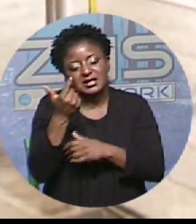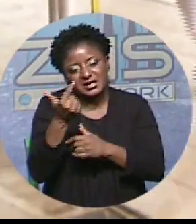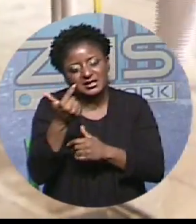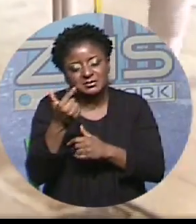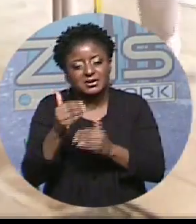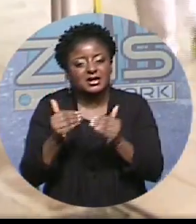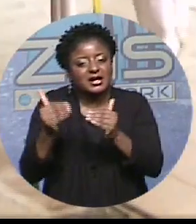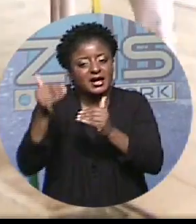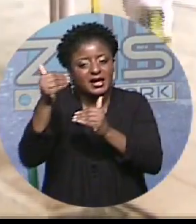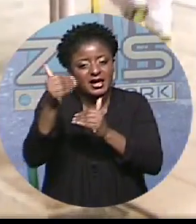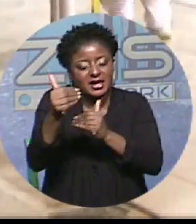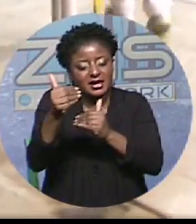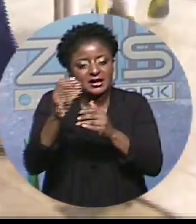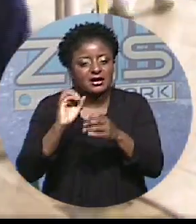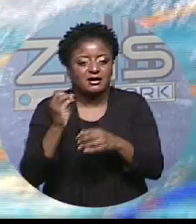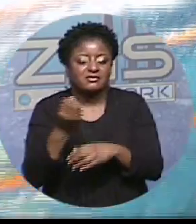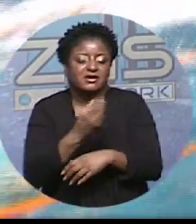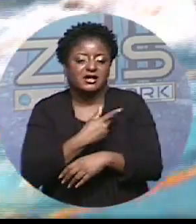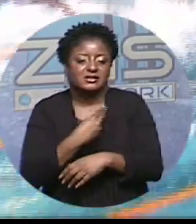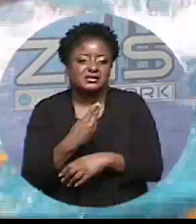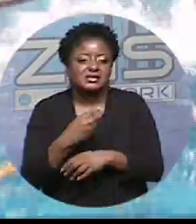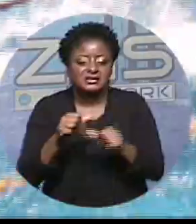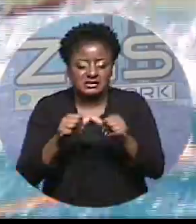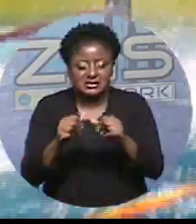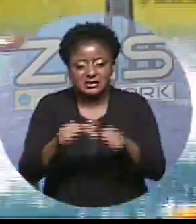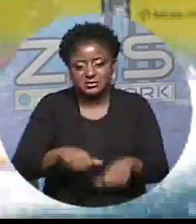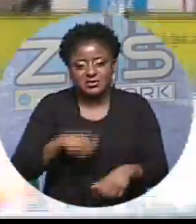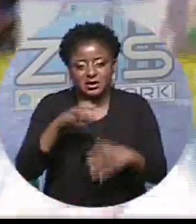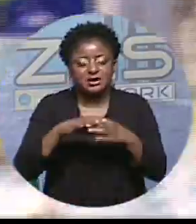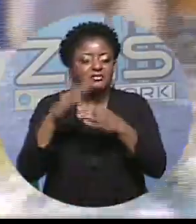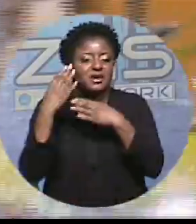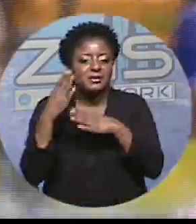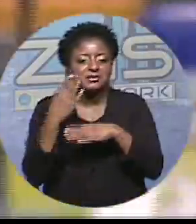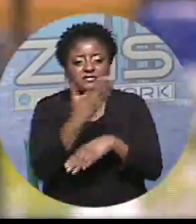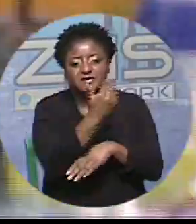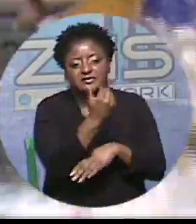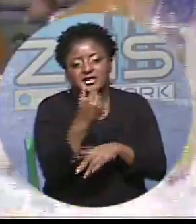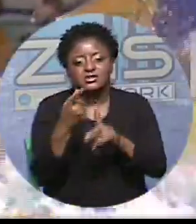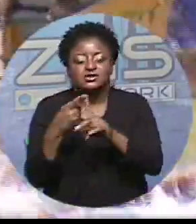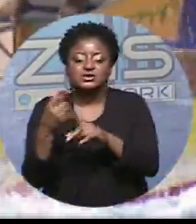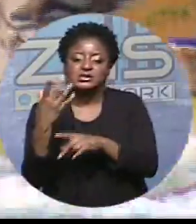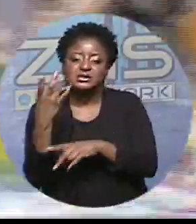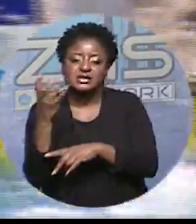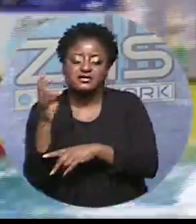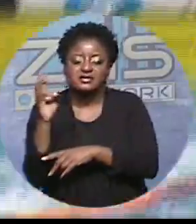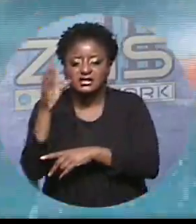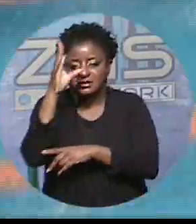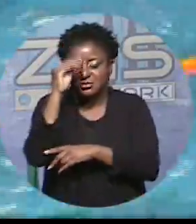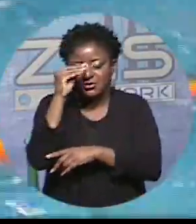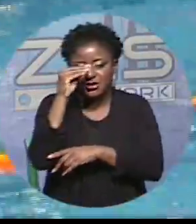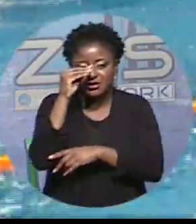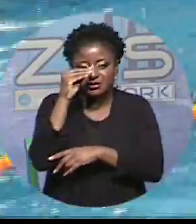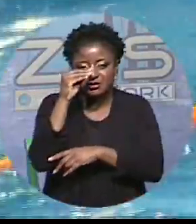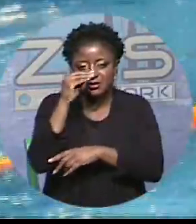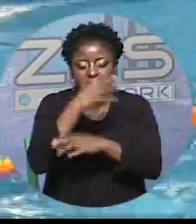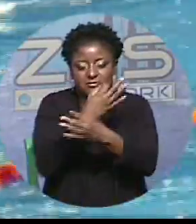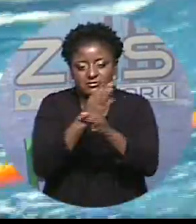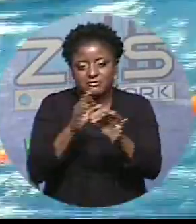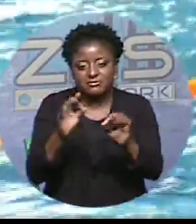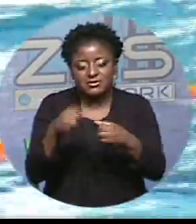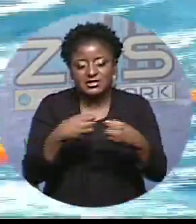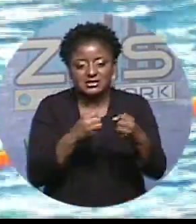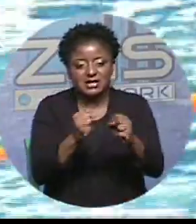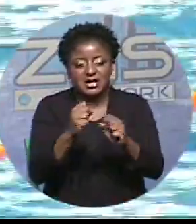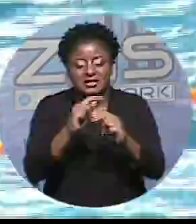this year, but still proud of Bahamas. The 15-17 boys 4x50 freestyle team ended the last event with a gold